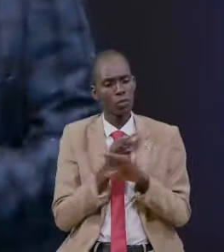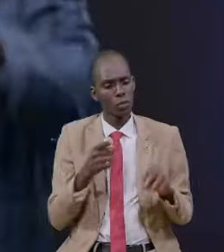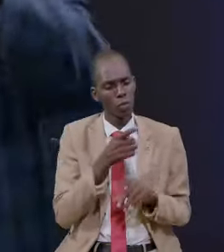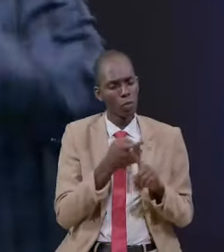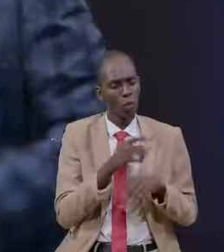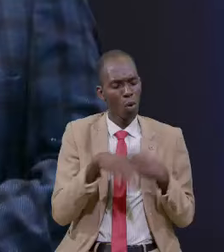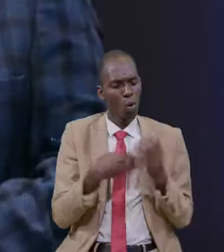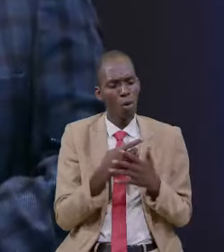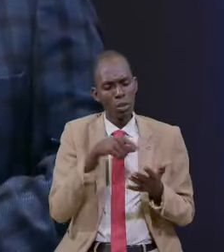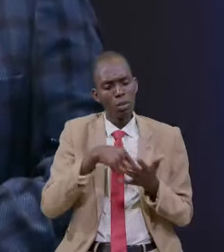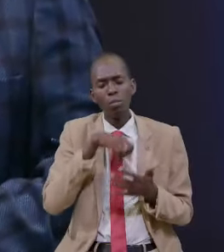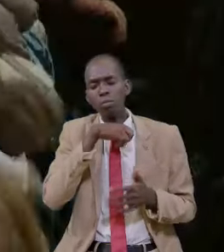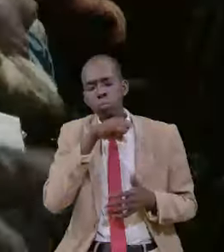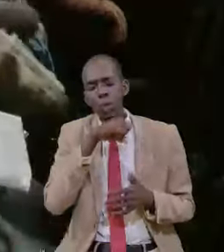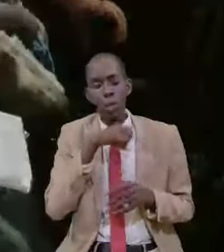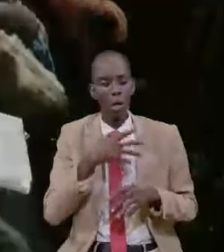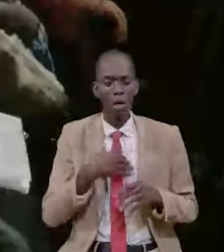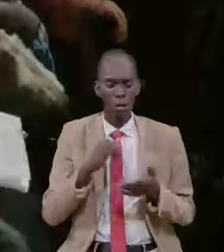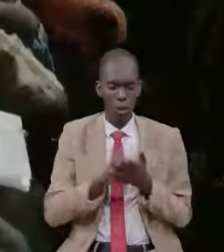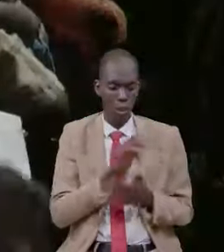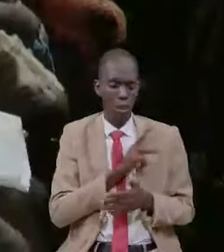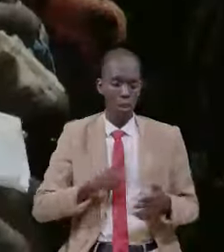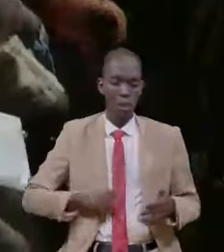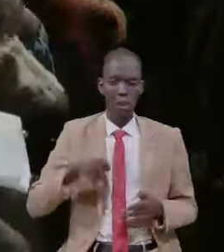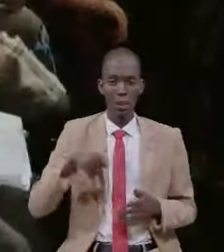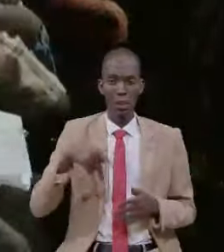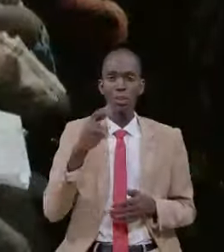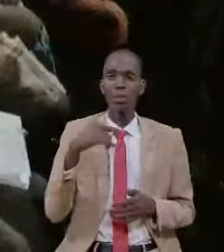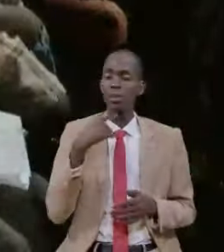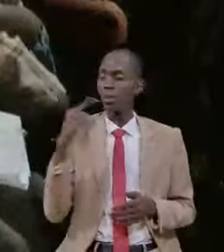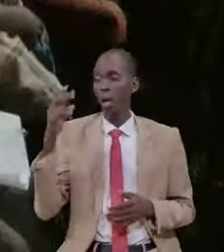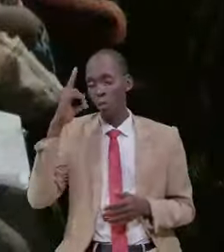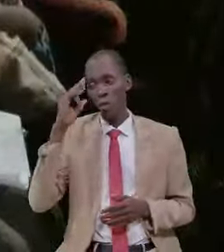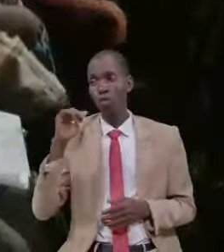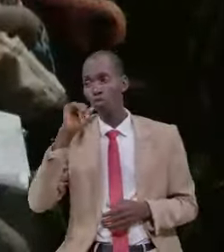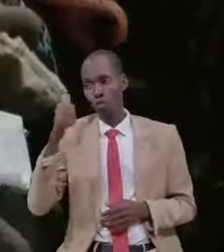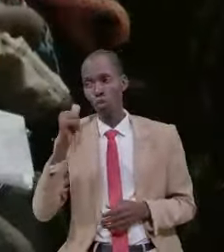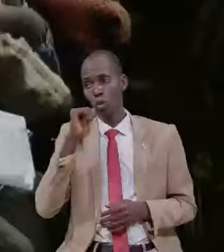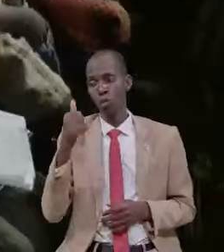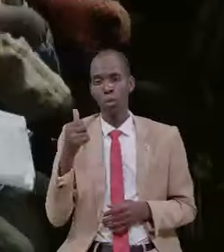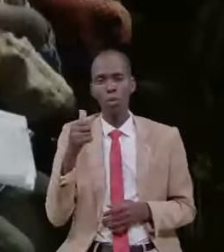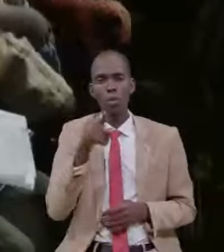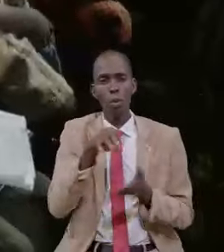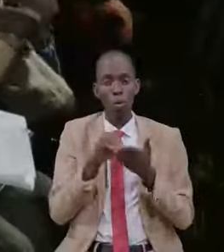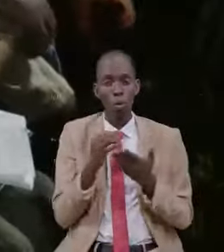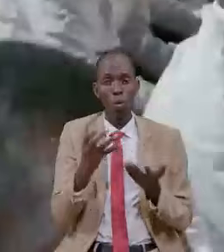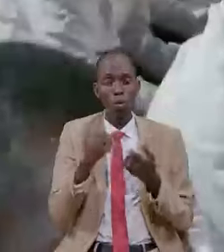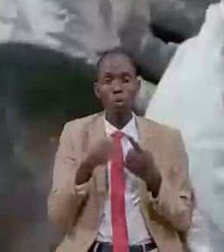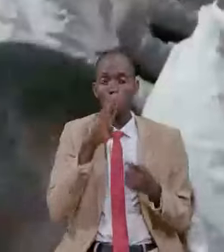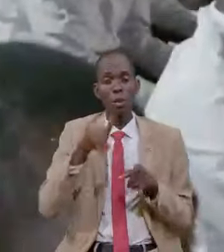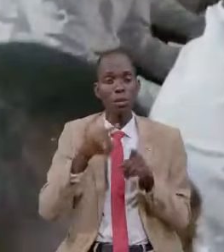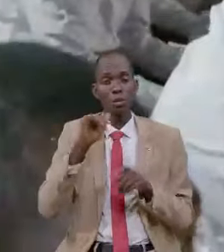Tomorrow. When do you want your own deliverance? We will not be like Pharaoh,